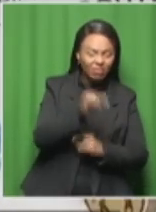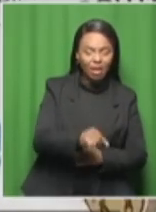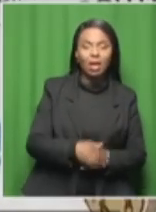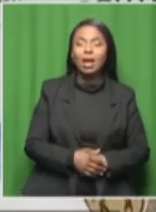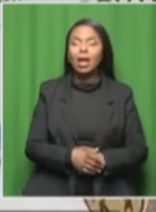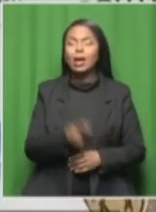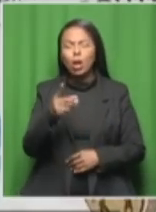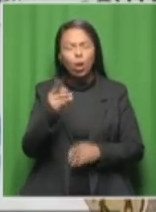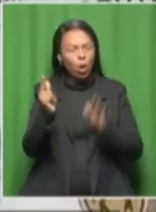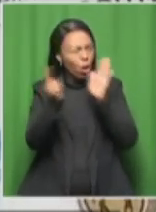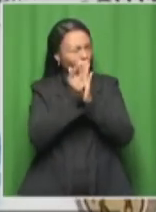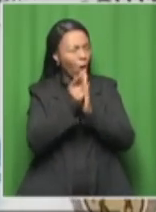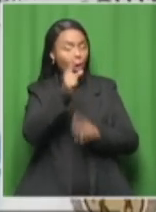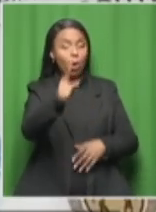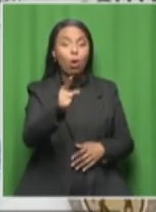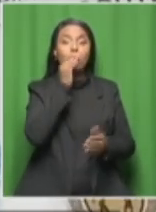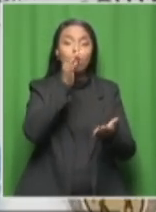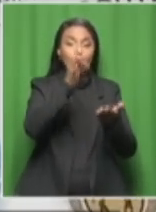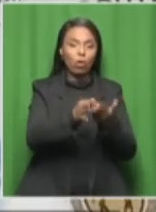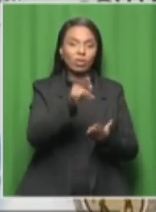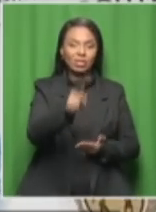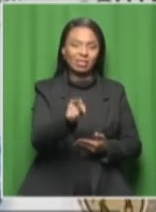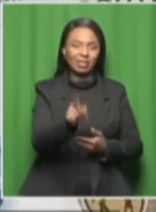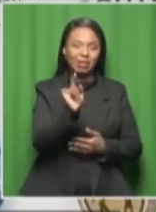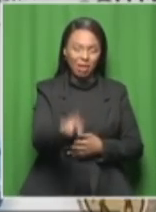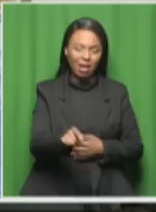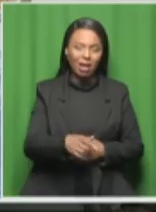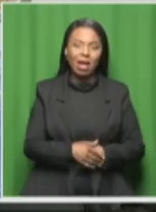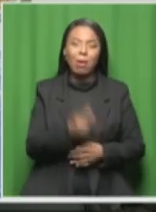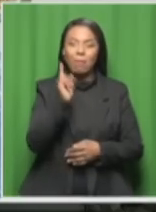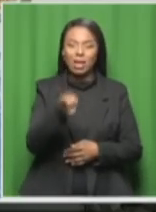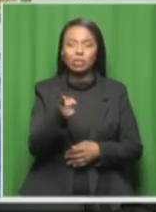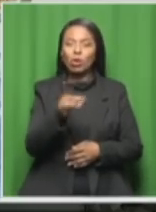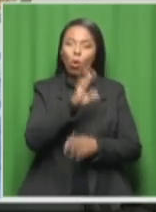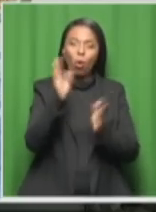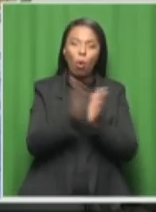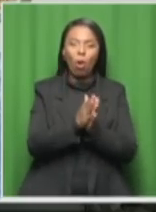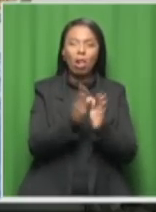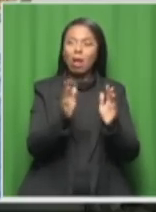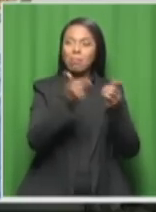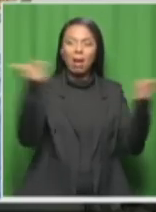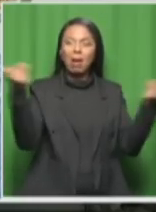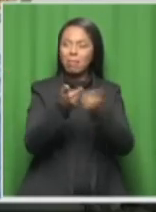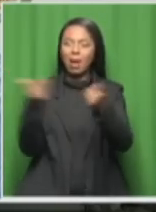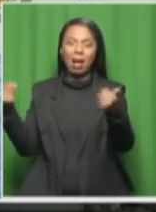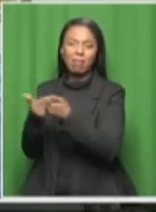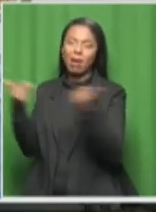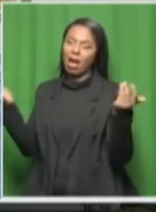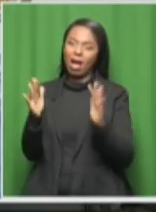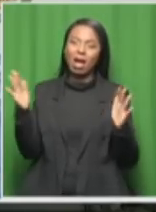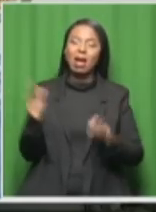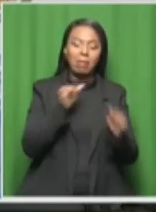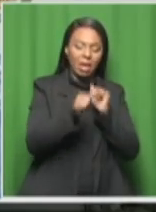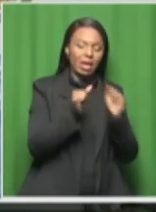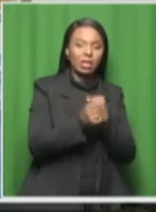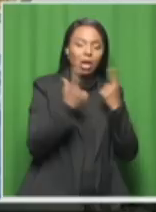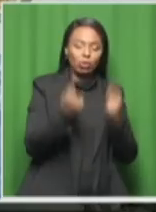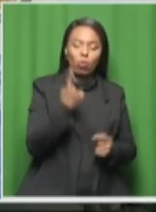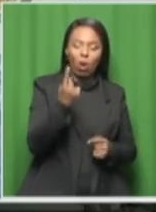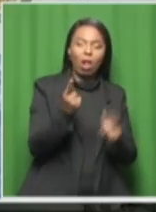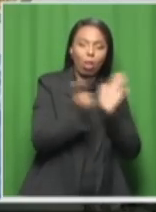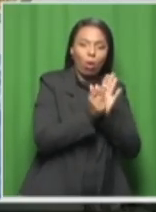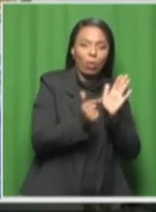and we are proposing that in the white paper. Mm. As I said, you actually draw from what other countries have done quite